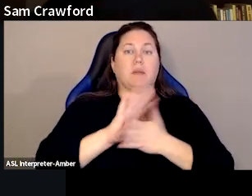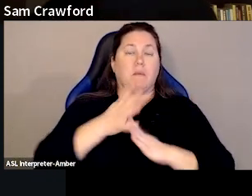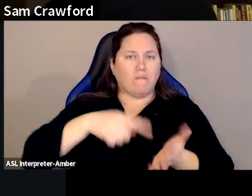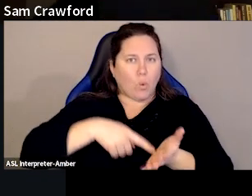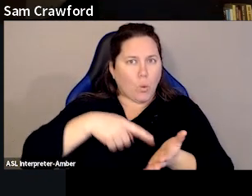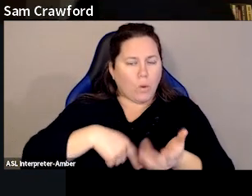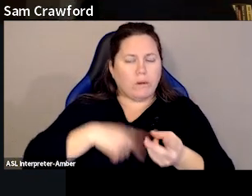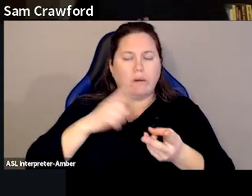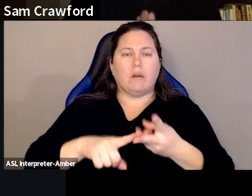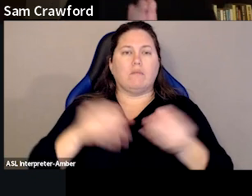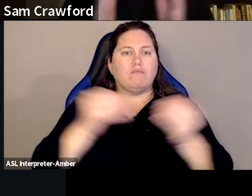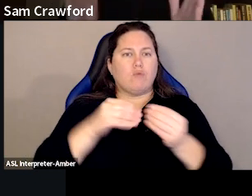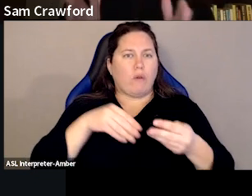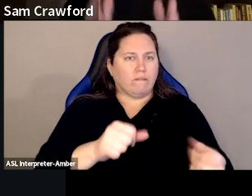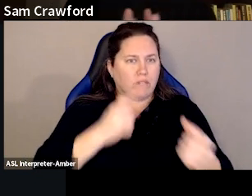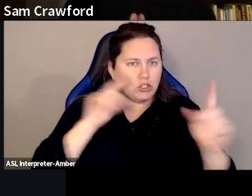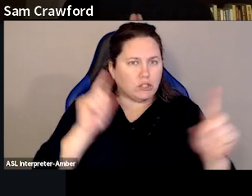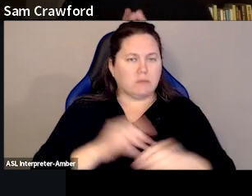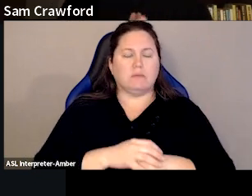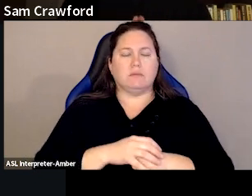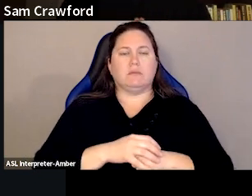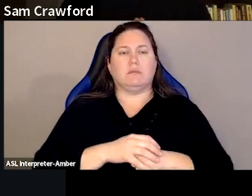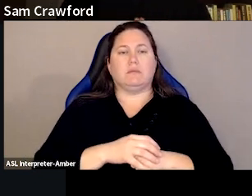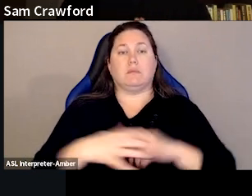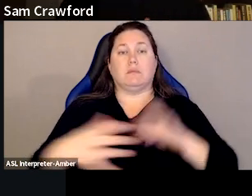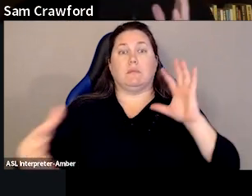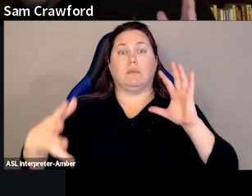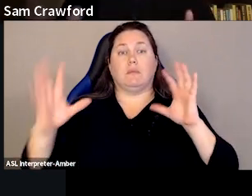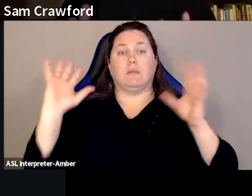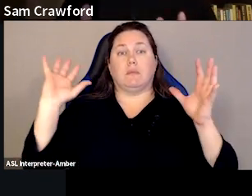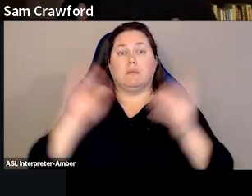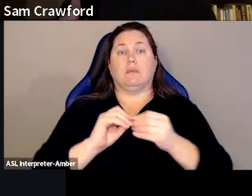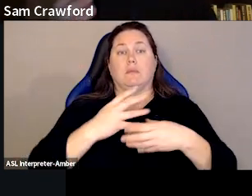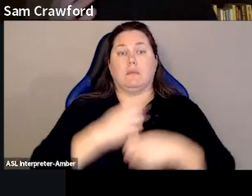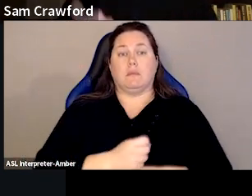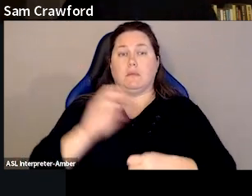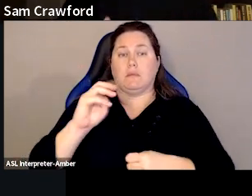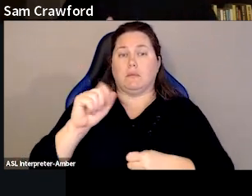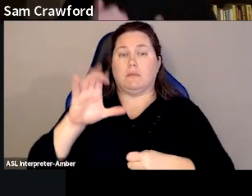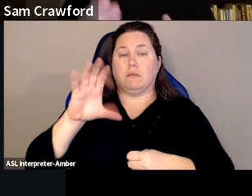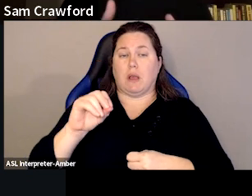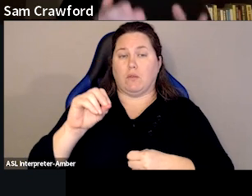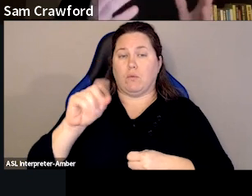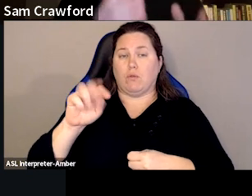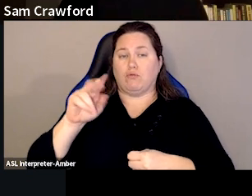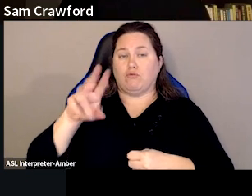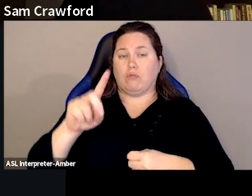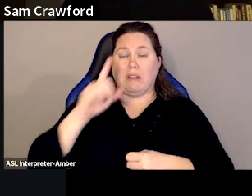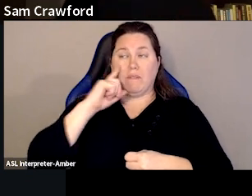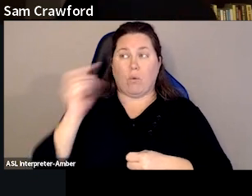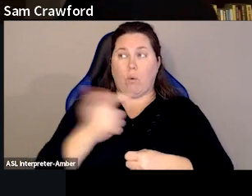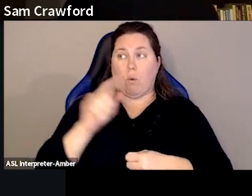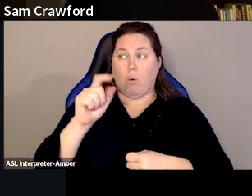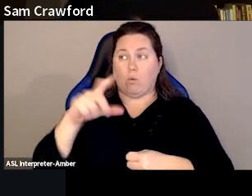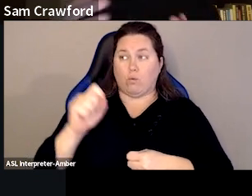If I could sum it up, I would say that the macro trend for all tools is that eventually they become easier